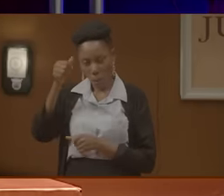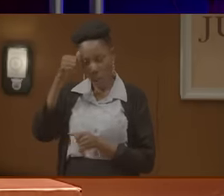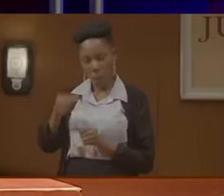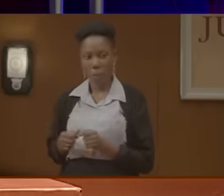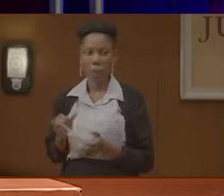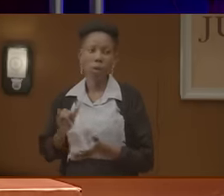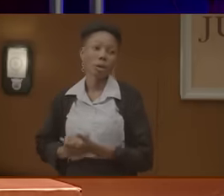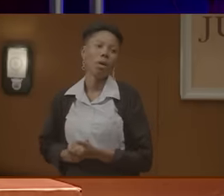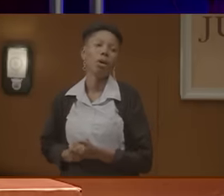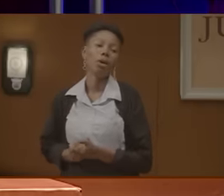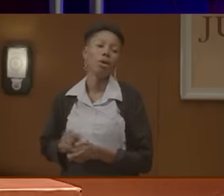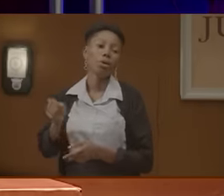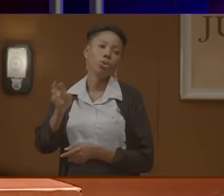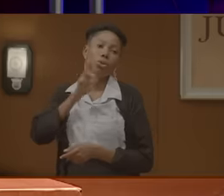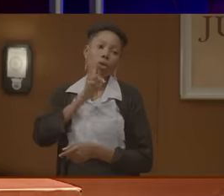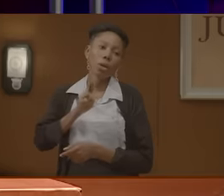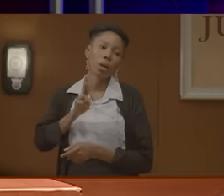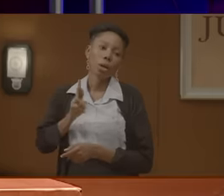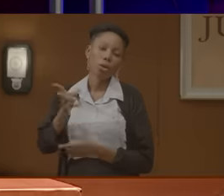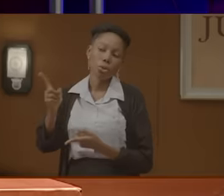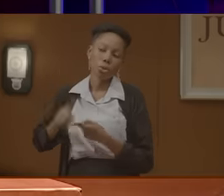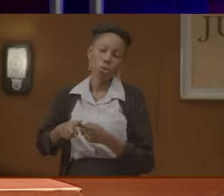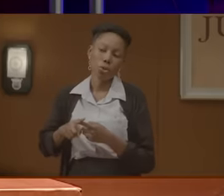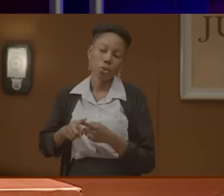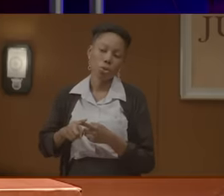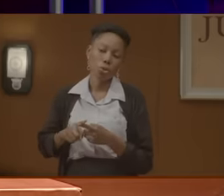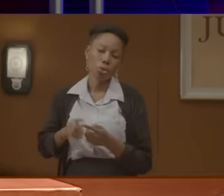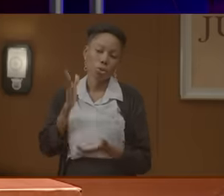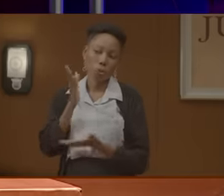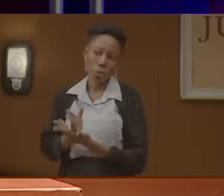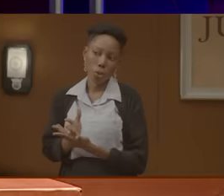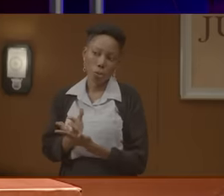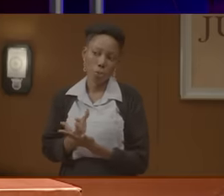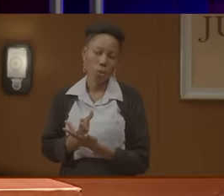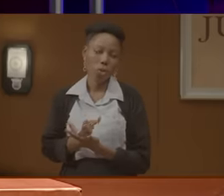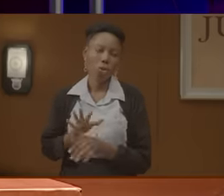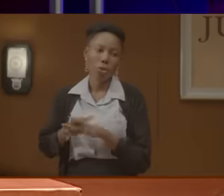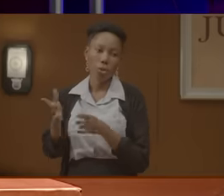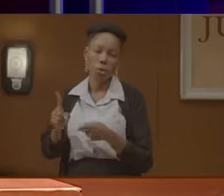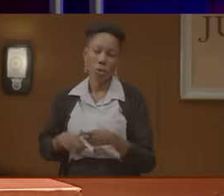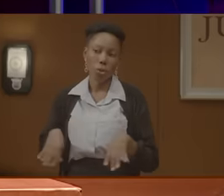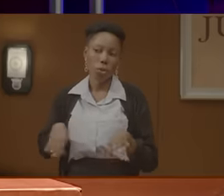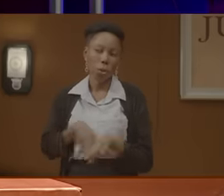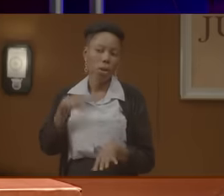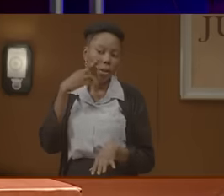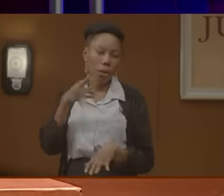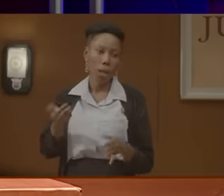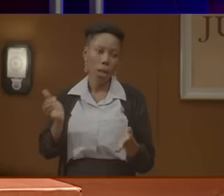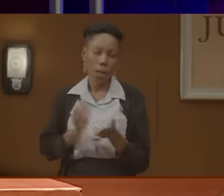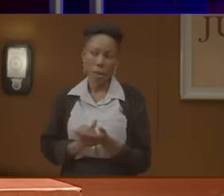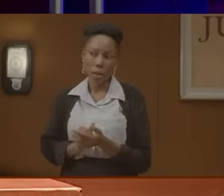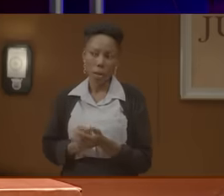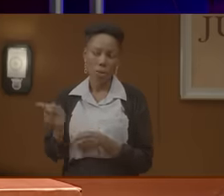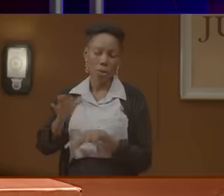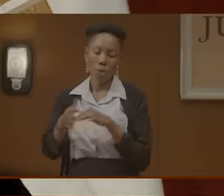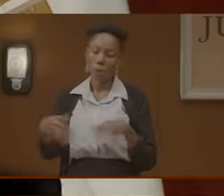that... You are the one that is walking out of the marriage. Because for her, she's still there. She doesn't intend to remarry. It's you that say, I don't want her